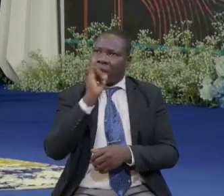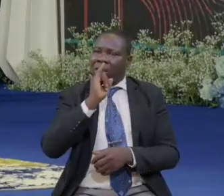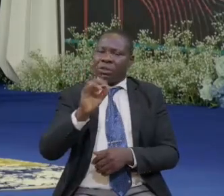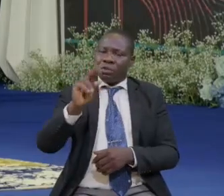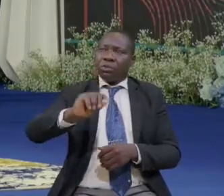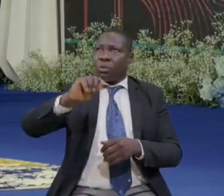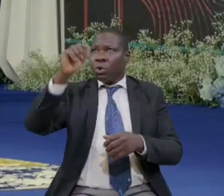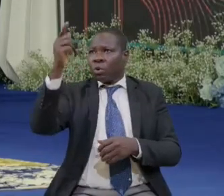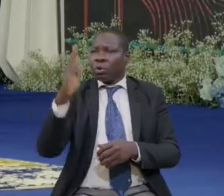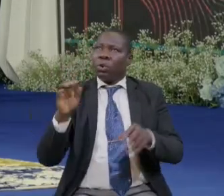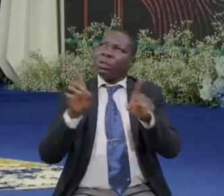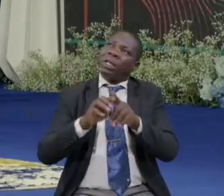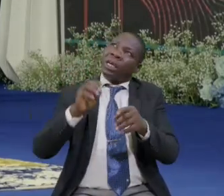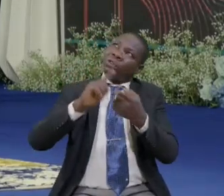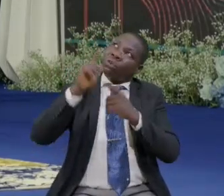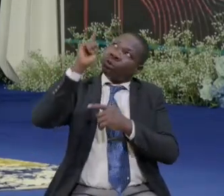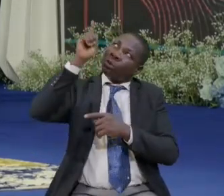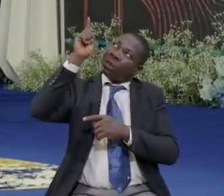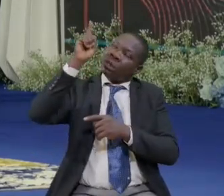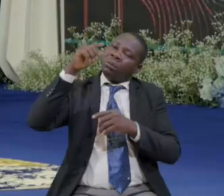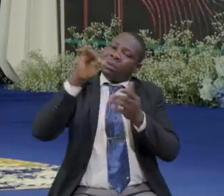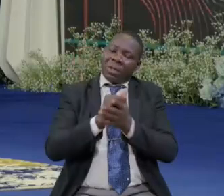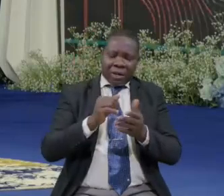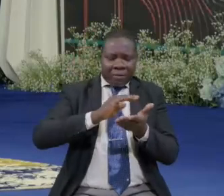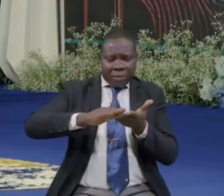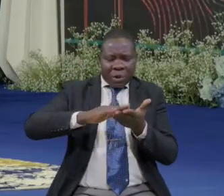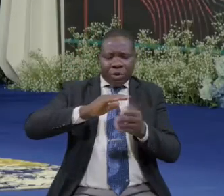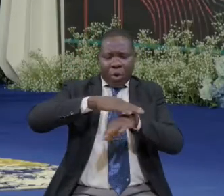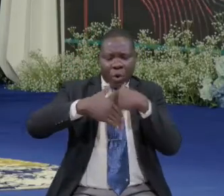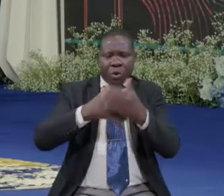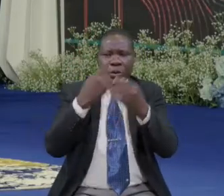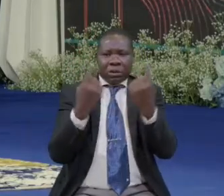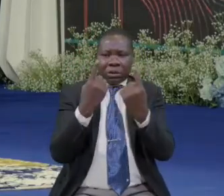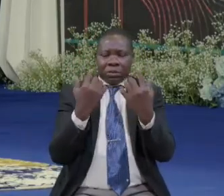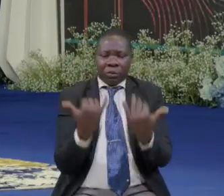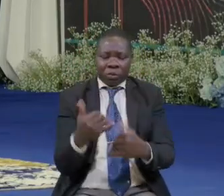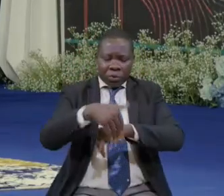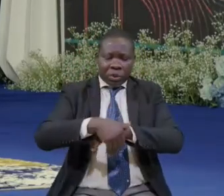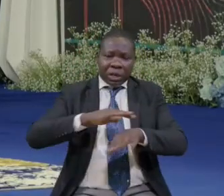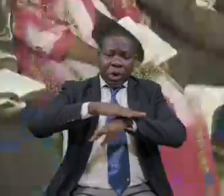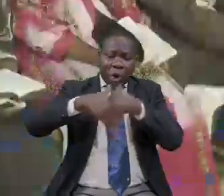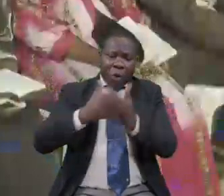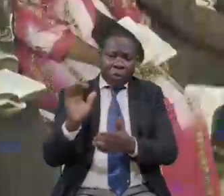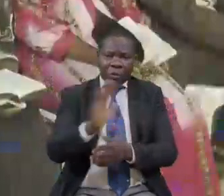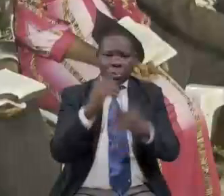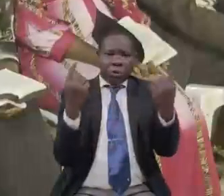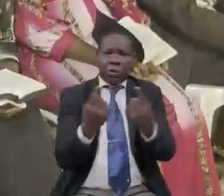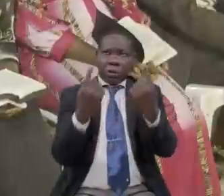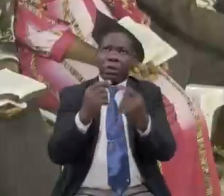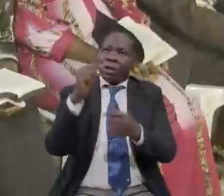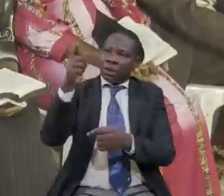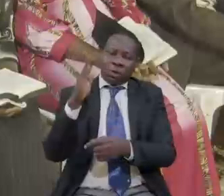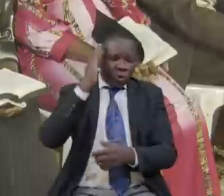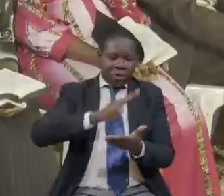that pardons all iniquity. And tonight, all your iniquity, it will pardon. All